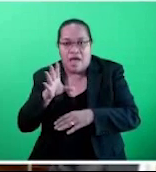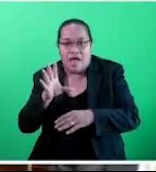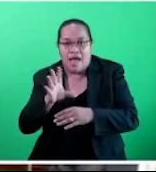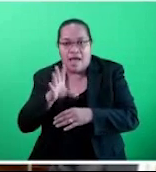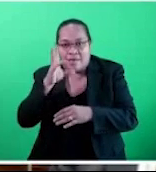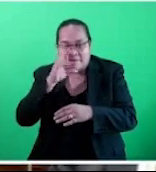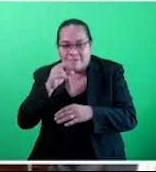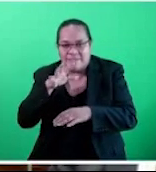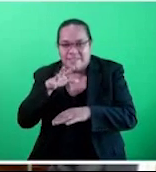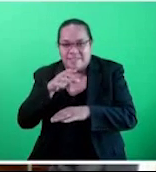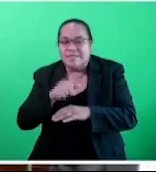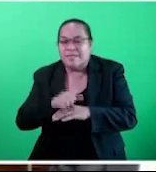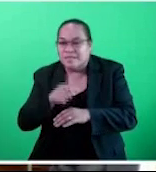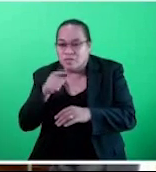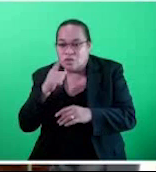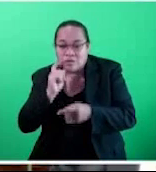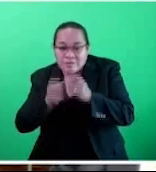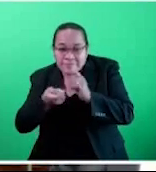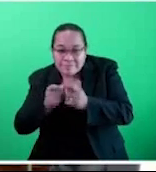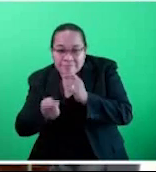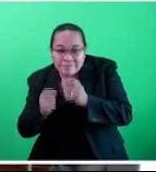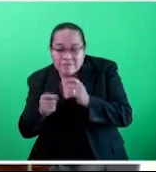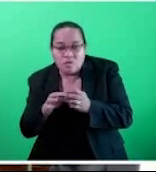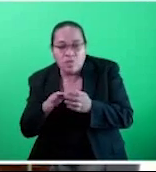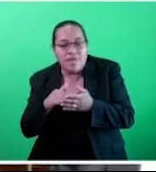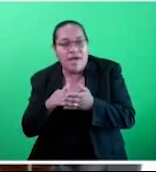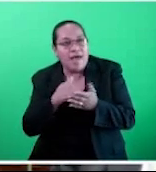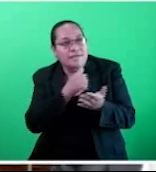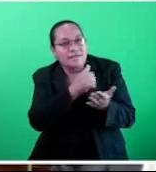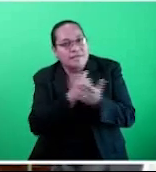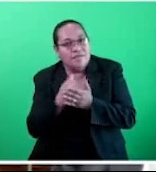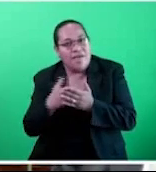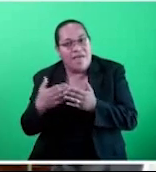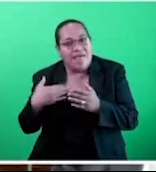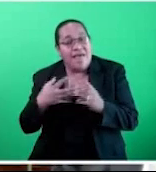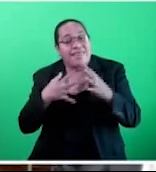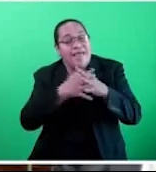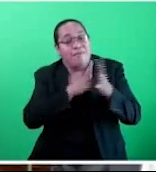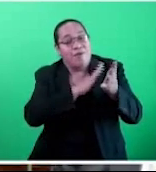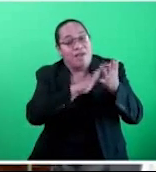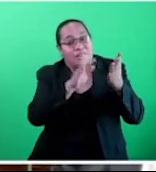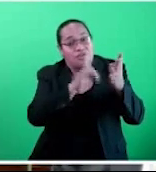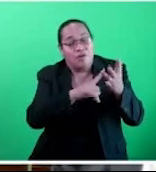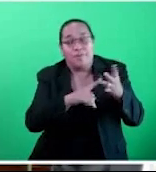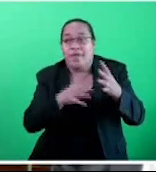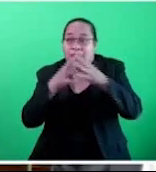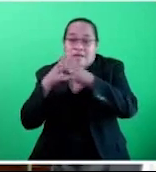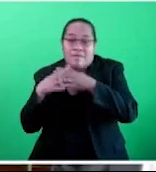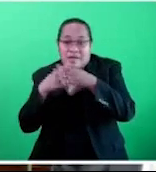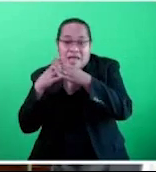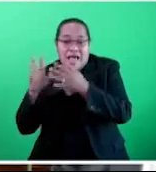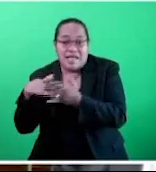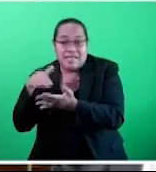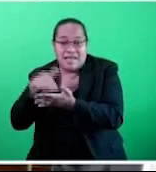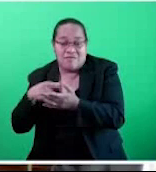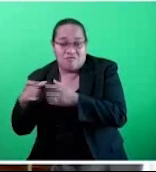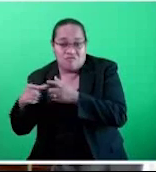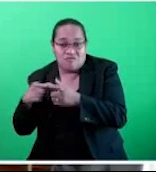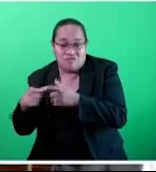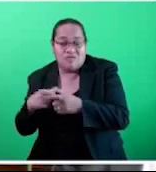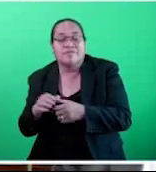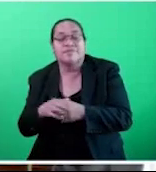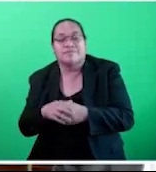undertake COVID-19 testing with the assistance of our health partners, the WHO and the US Center for Disease Control, or the US